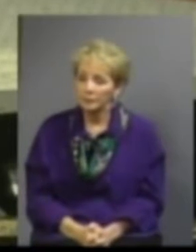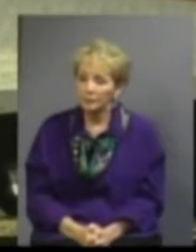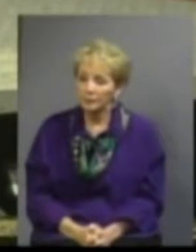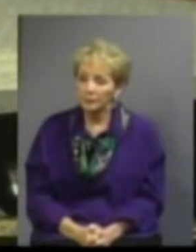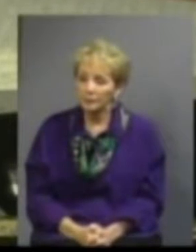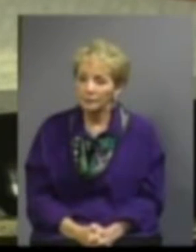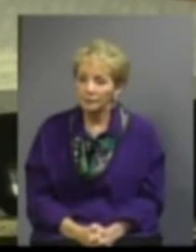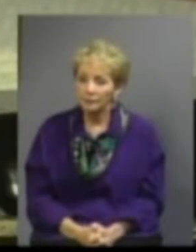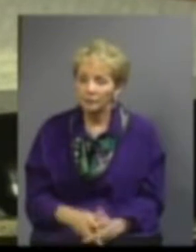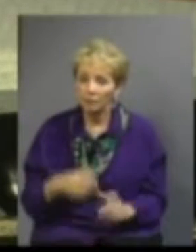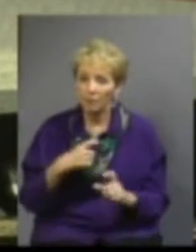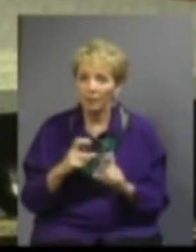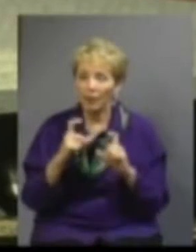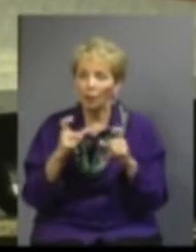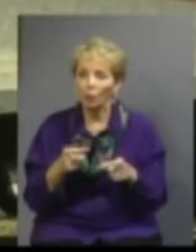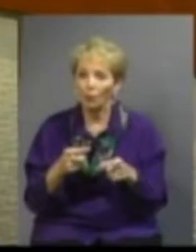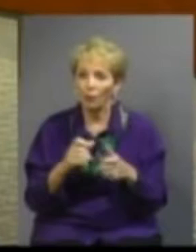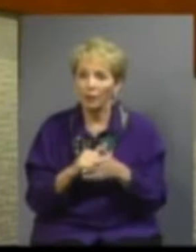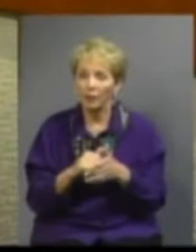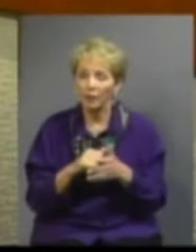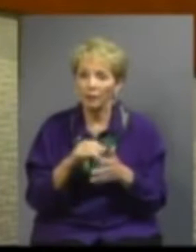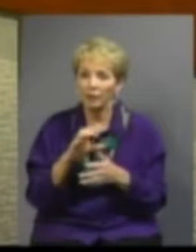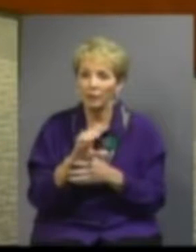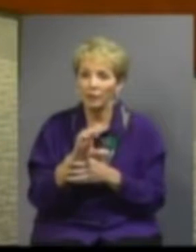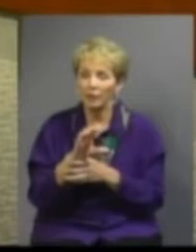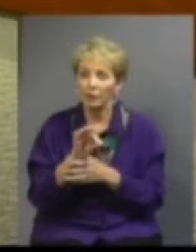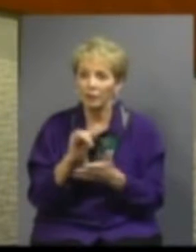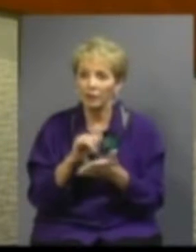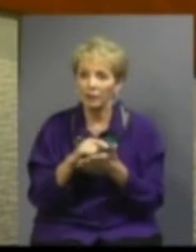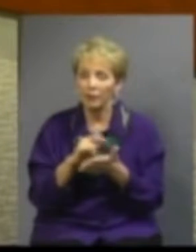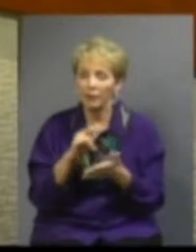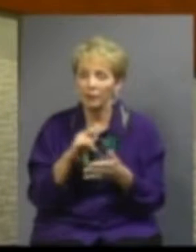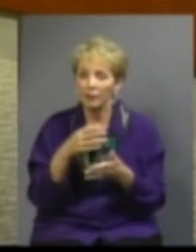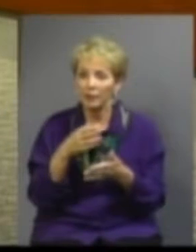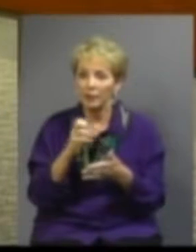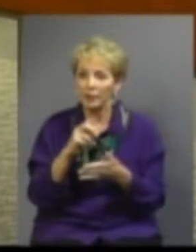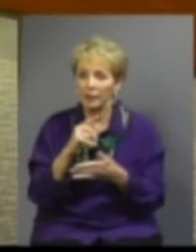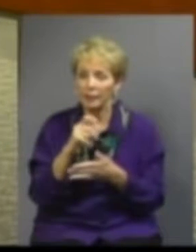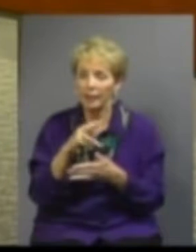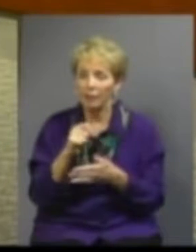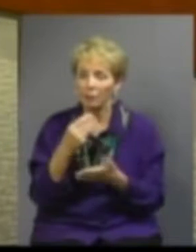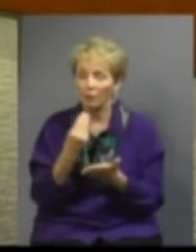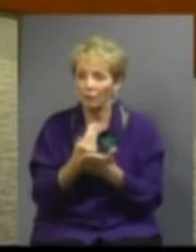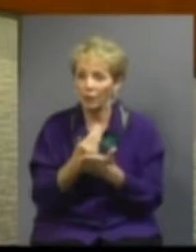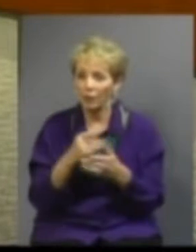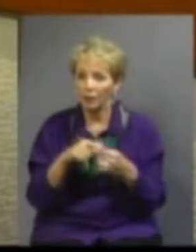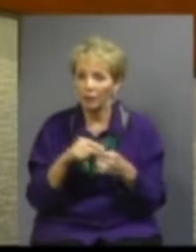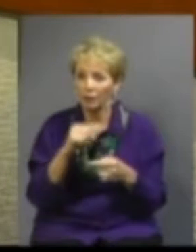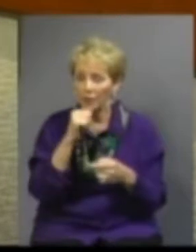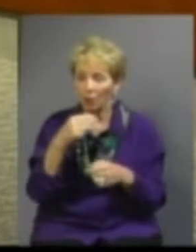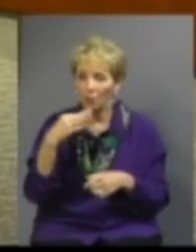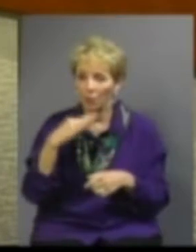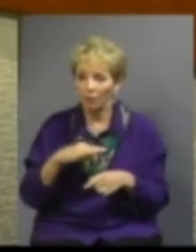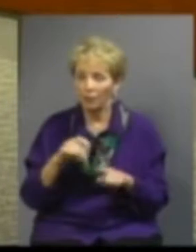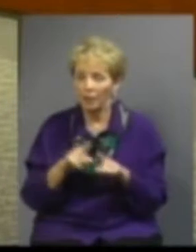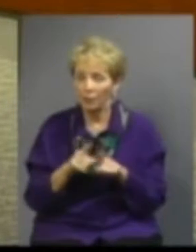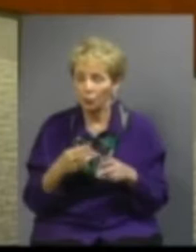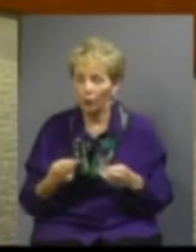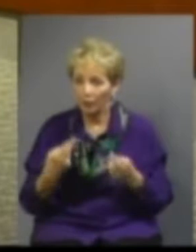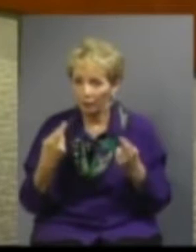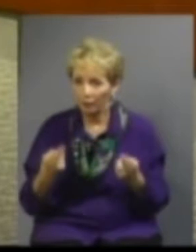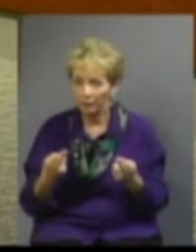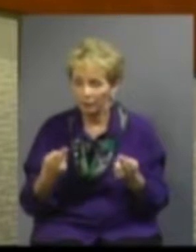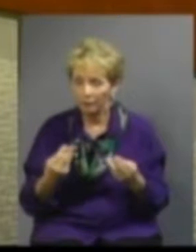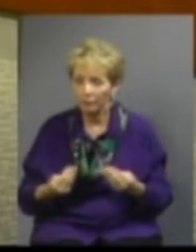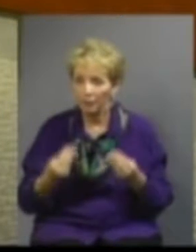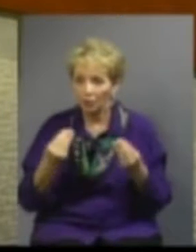I move to award the FY 2015 entitlement funds to nonprofits as recommended. Second.